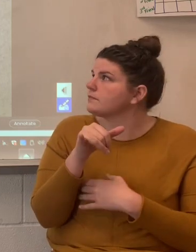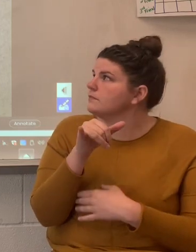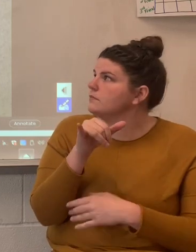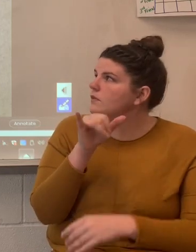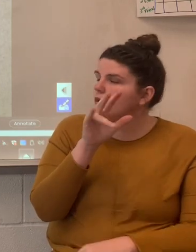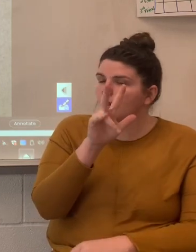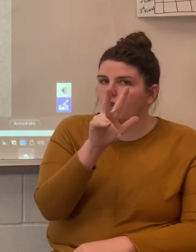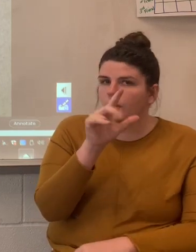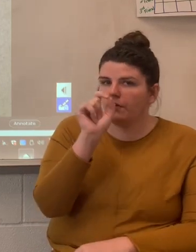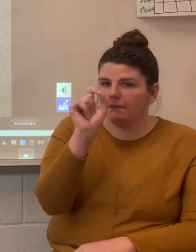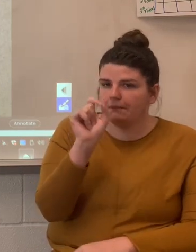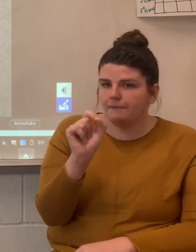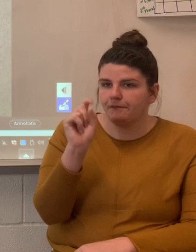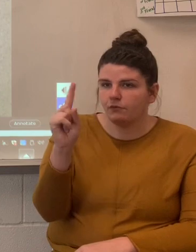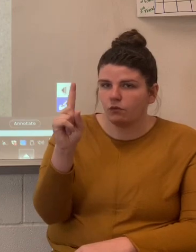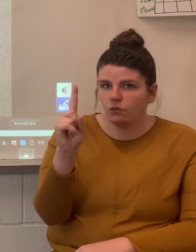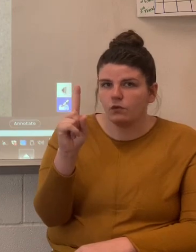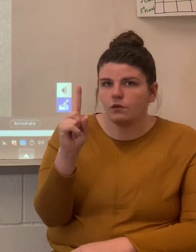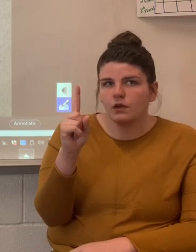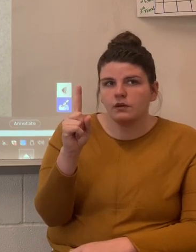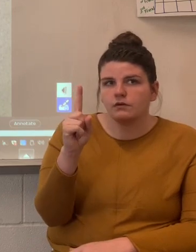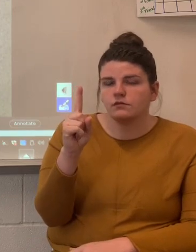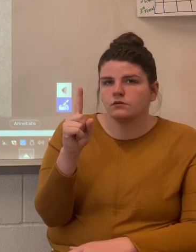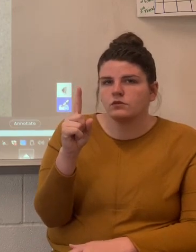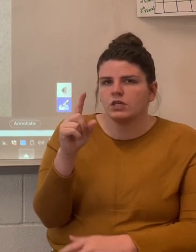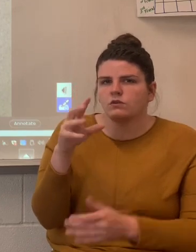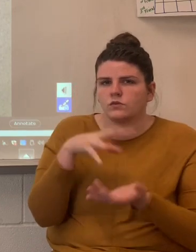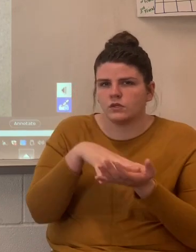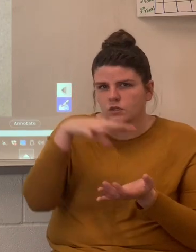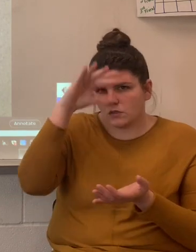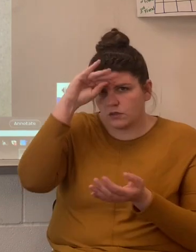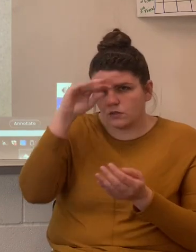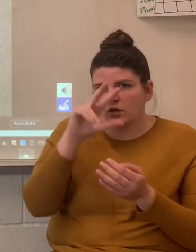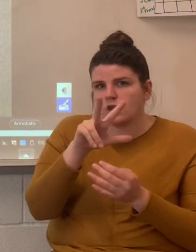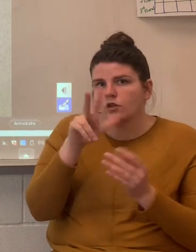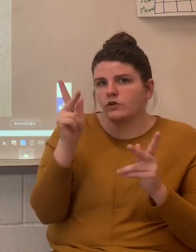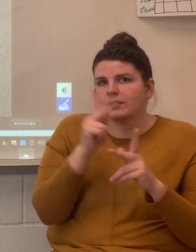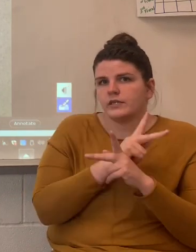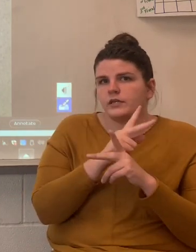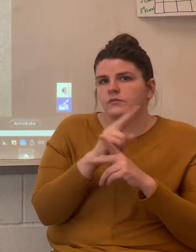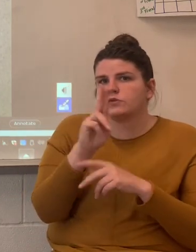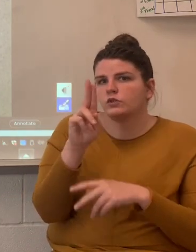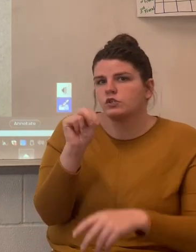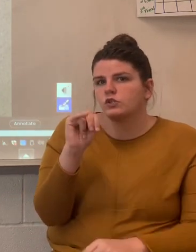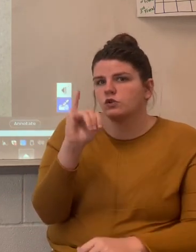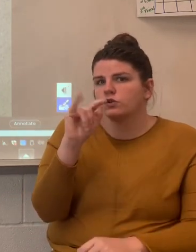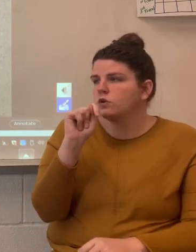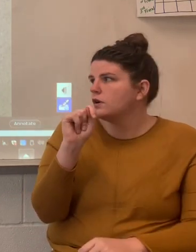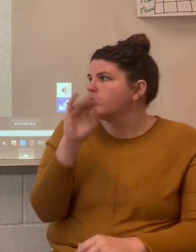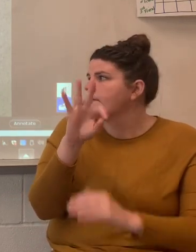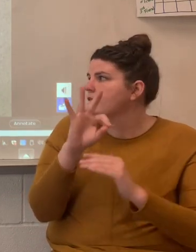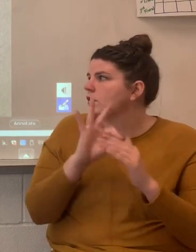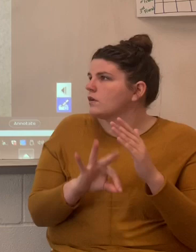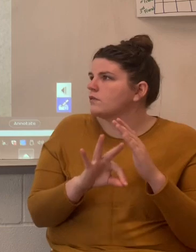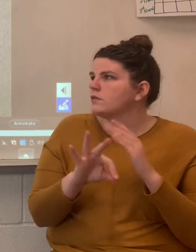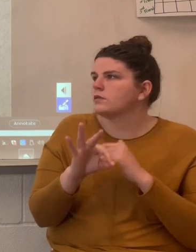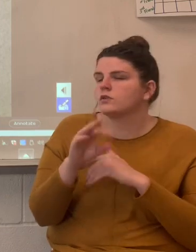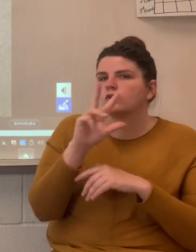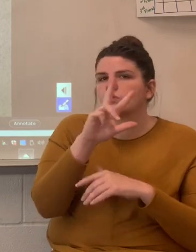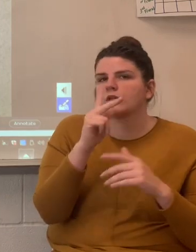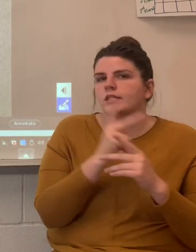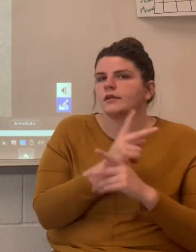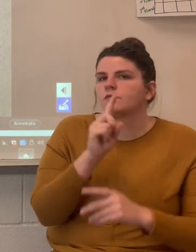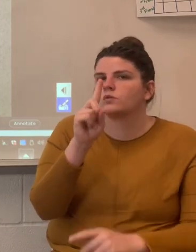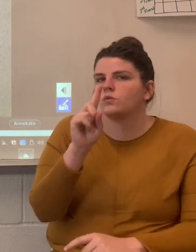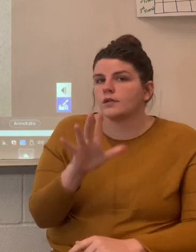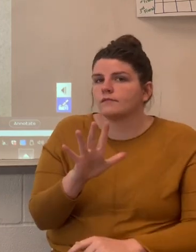3-to-1 ratio, or we've learned before where we have 3 times the unit fraction. Okay, so 3 times the 1/5.